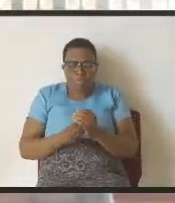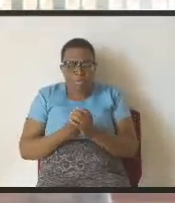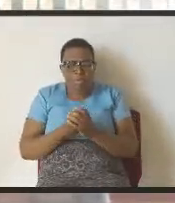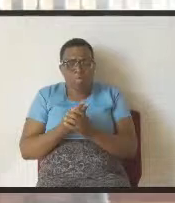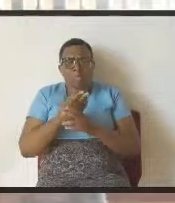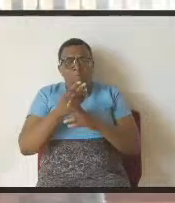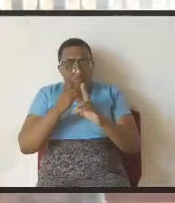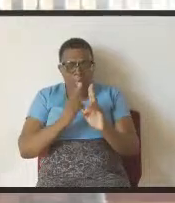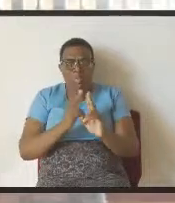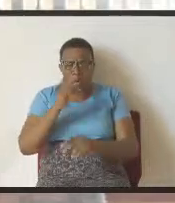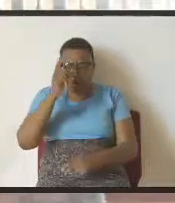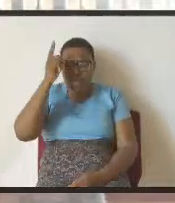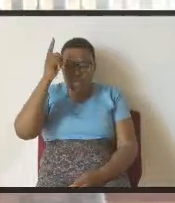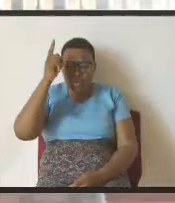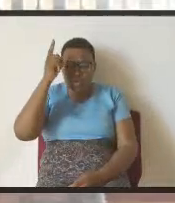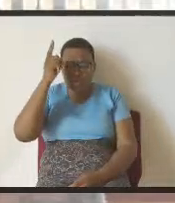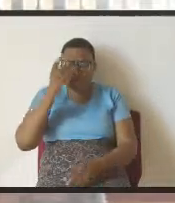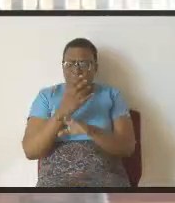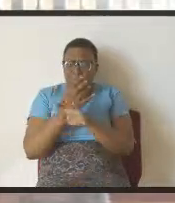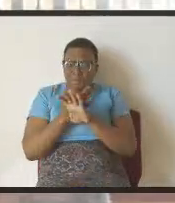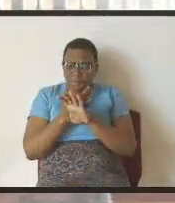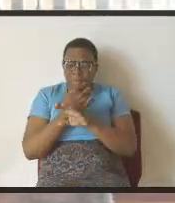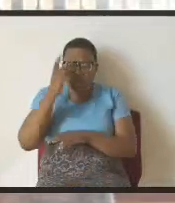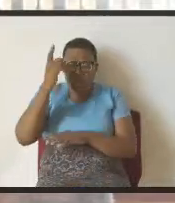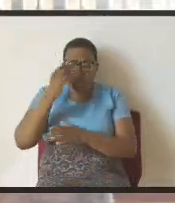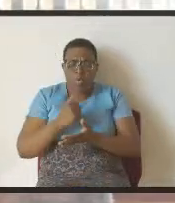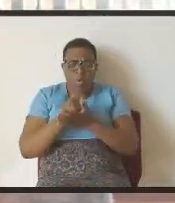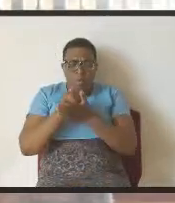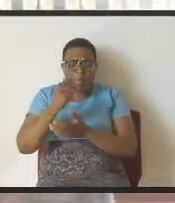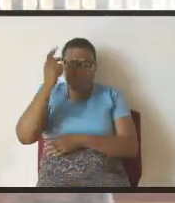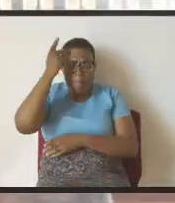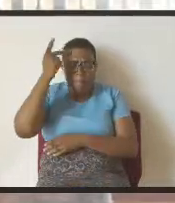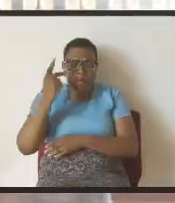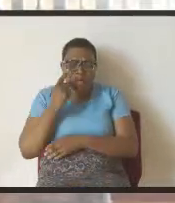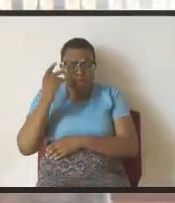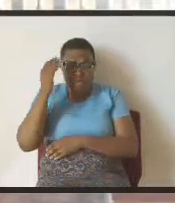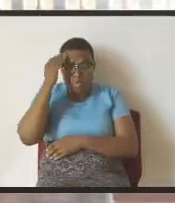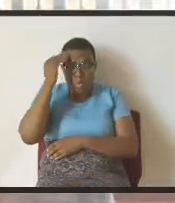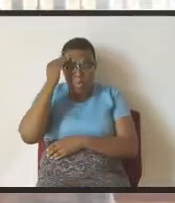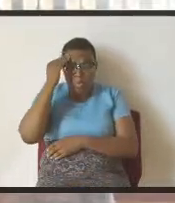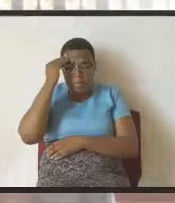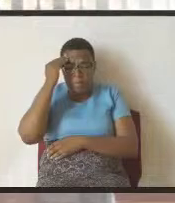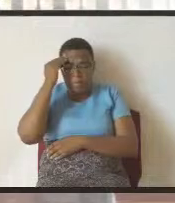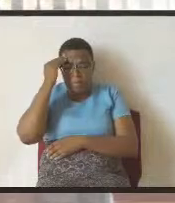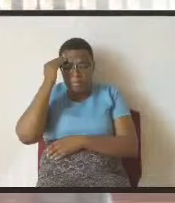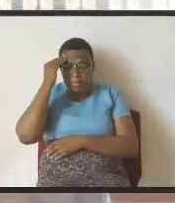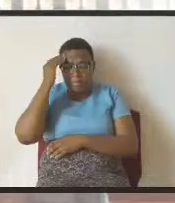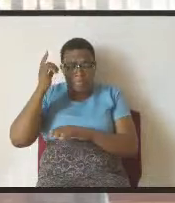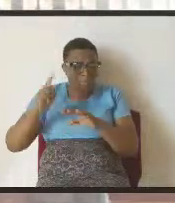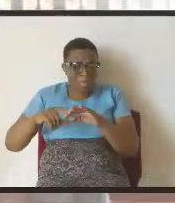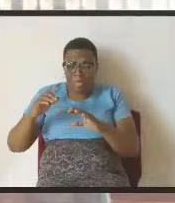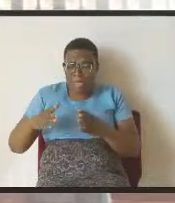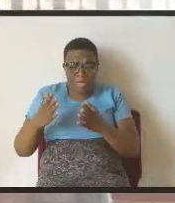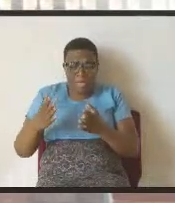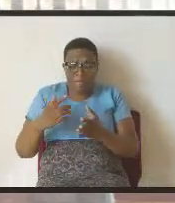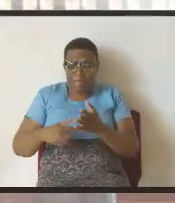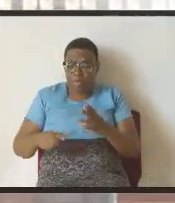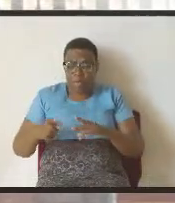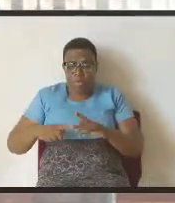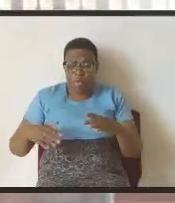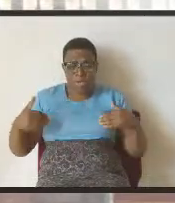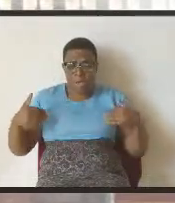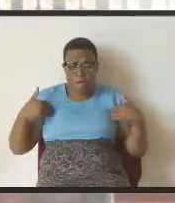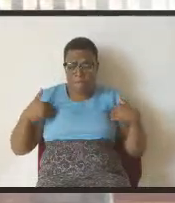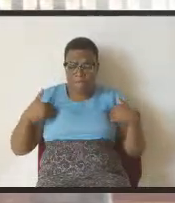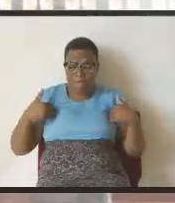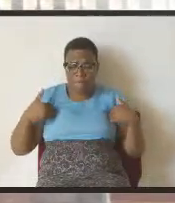you. And I beg you to help the parents to know that they can't give what they don't have, that they